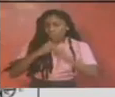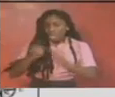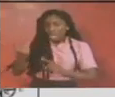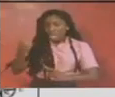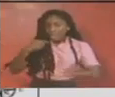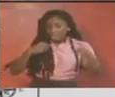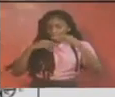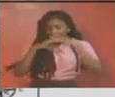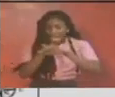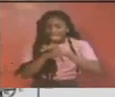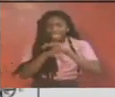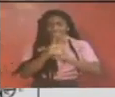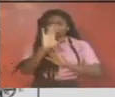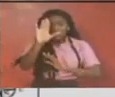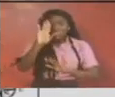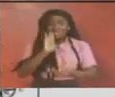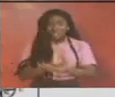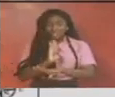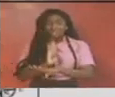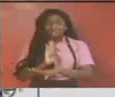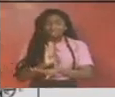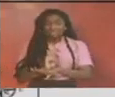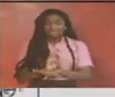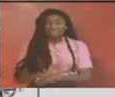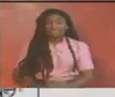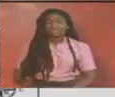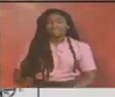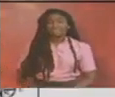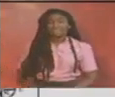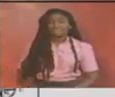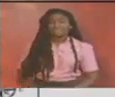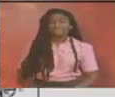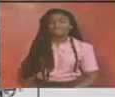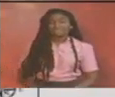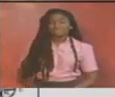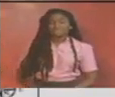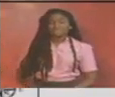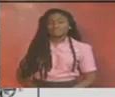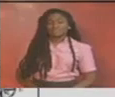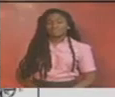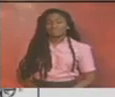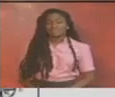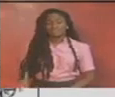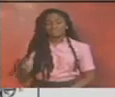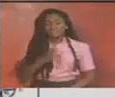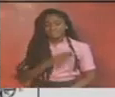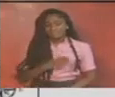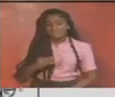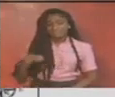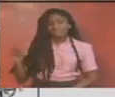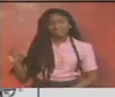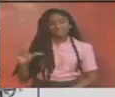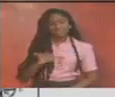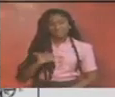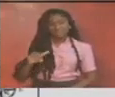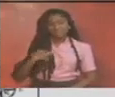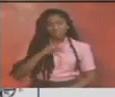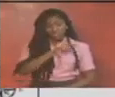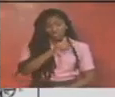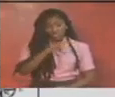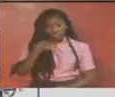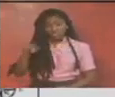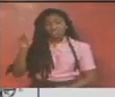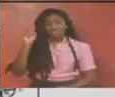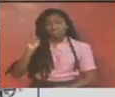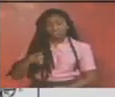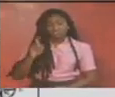protect yourself, your workers, and the persons entering your establishment. And a call really for all of us to play our